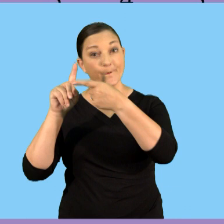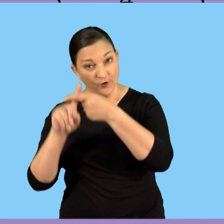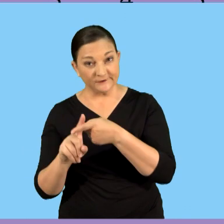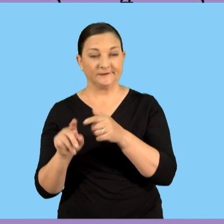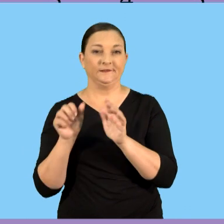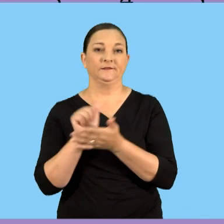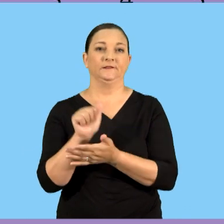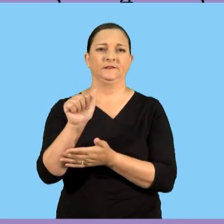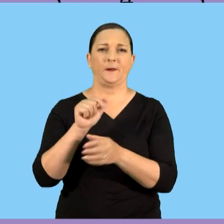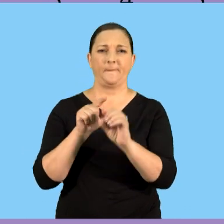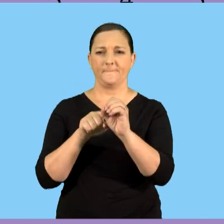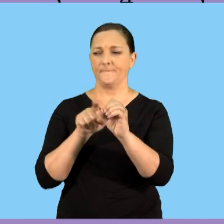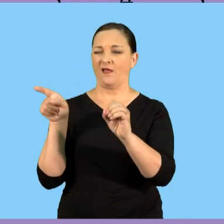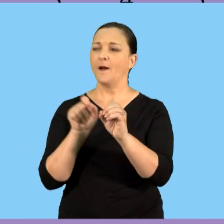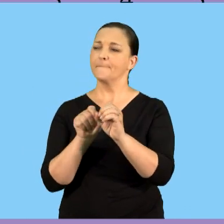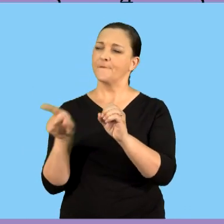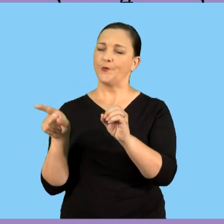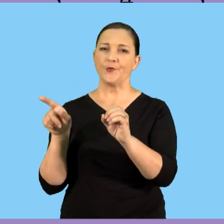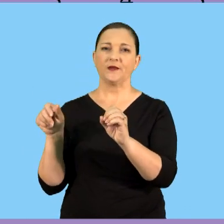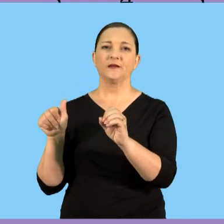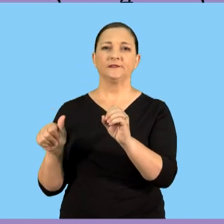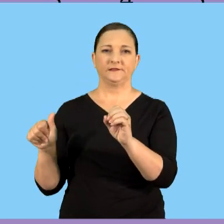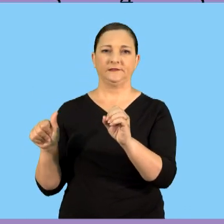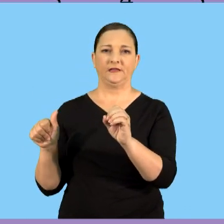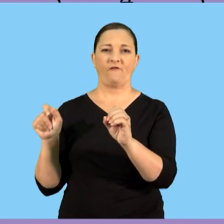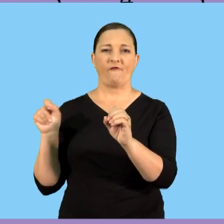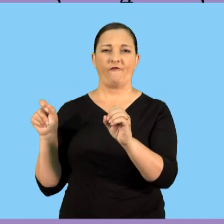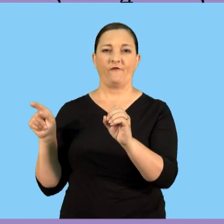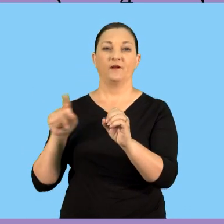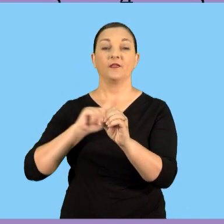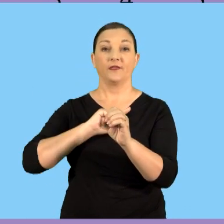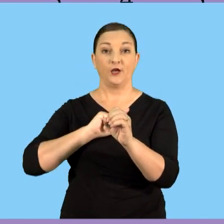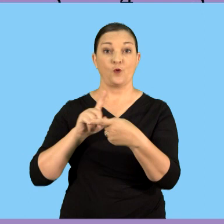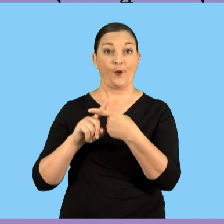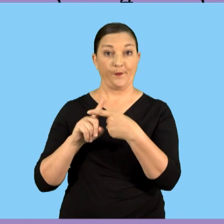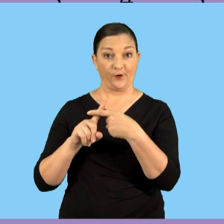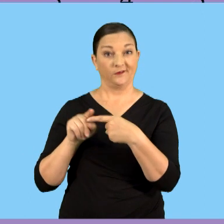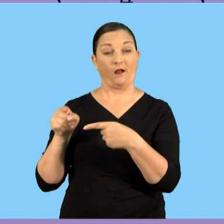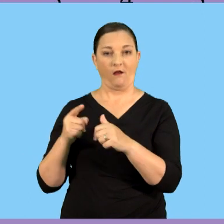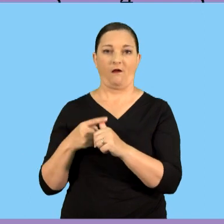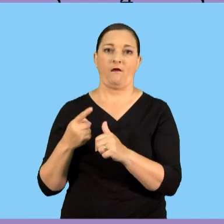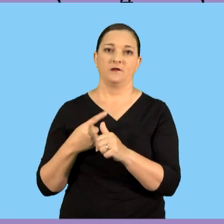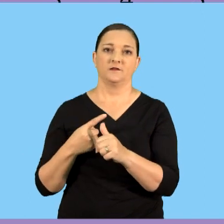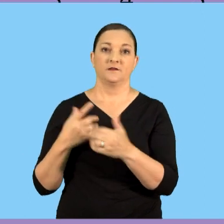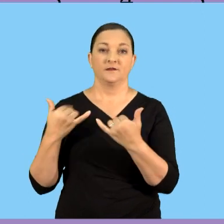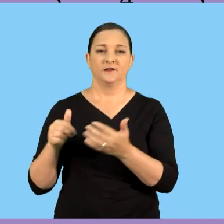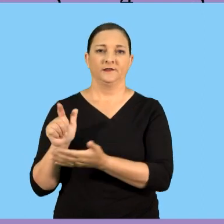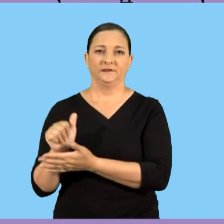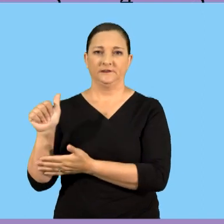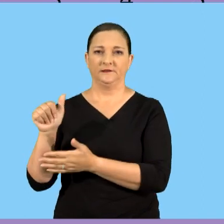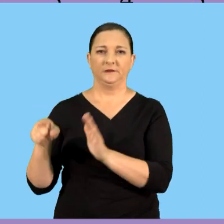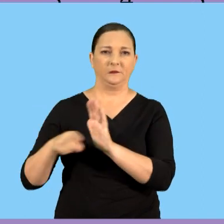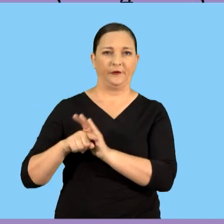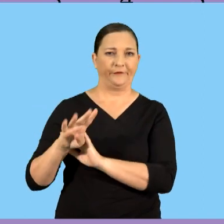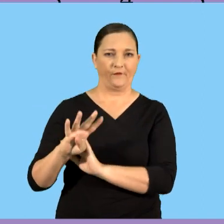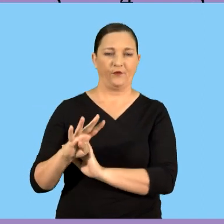Because 16 is the one that is furthest away from the 0, then we are going to take the positive as our answer. And when I say